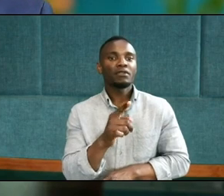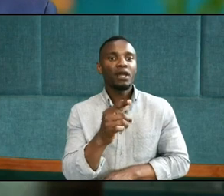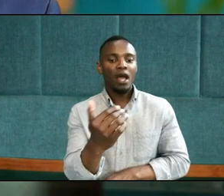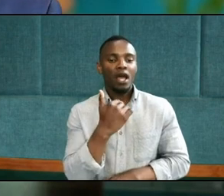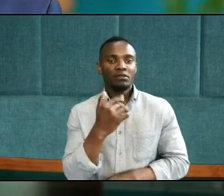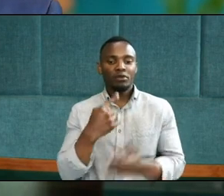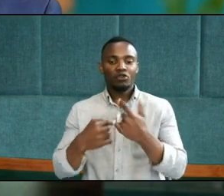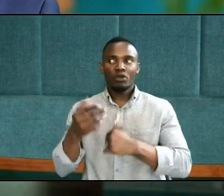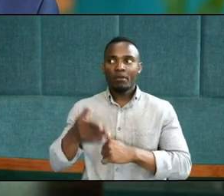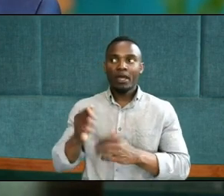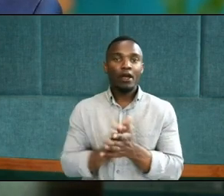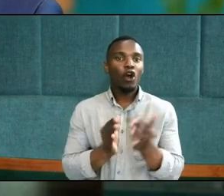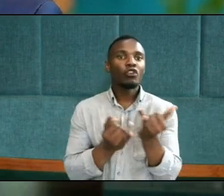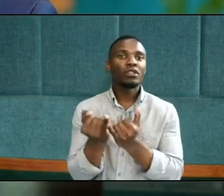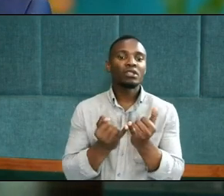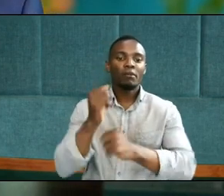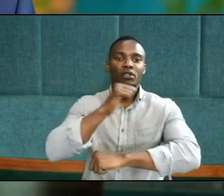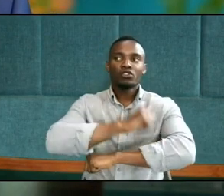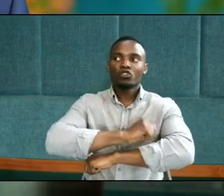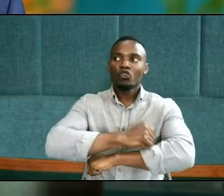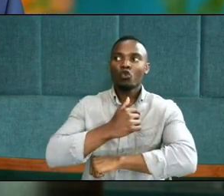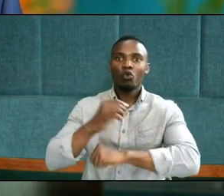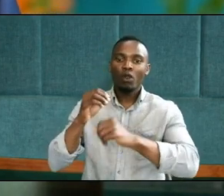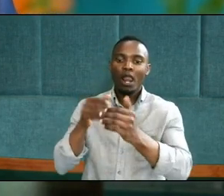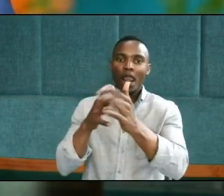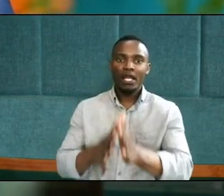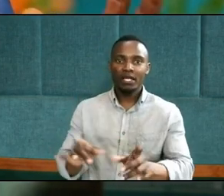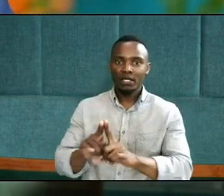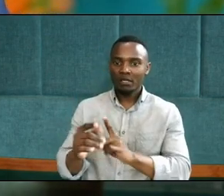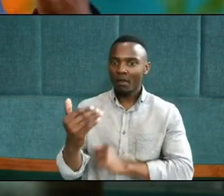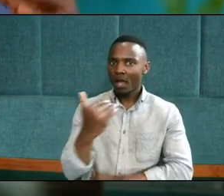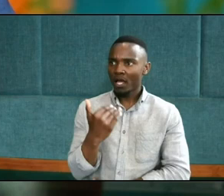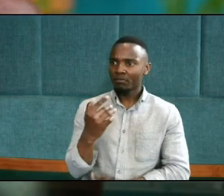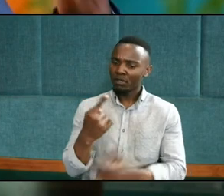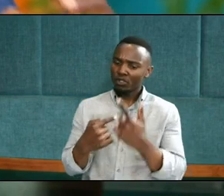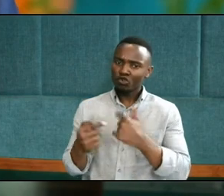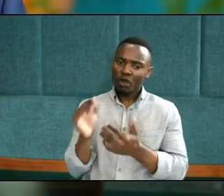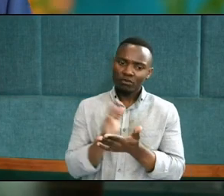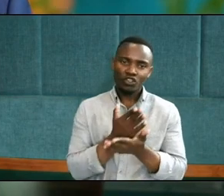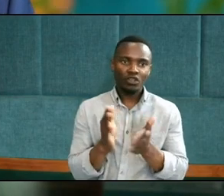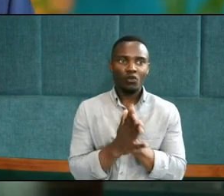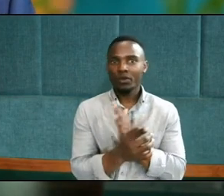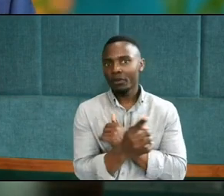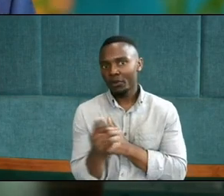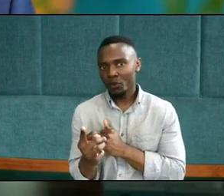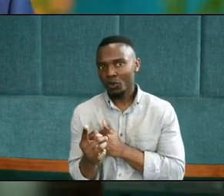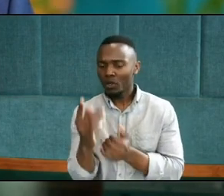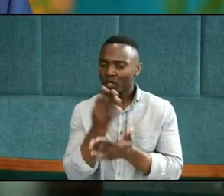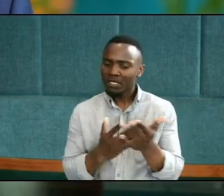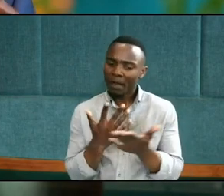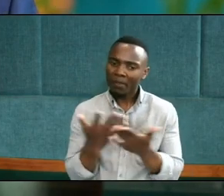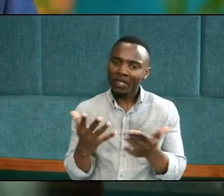Mwachi, the Sabbath School Superintendent, she asked me to also, you know, to come and share with you some of the things